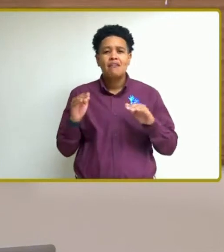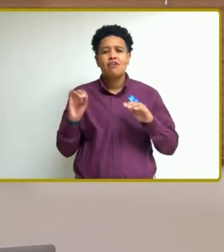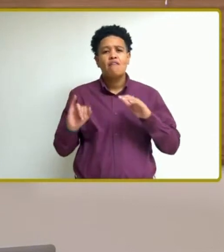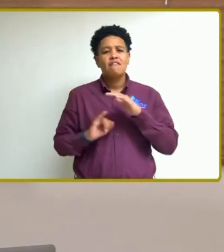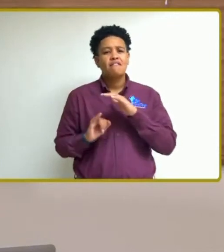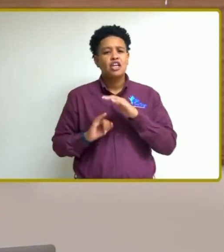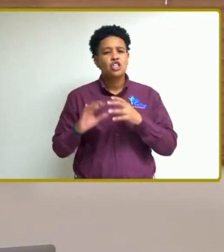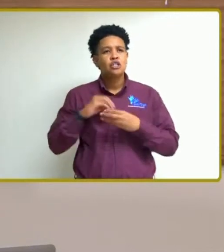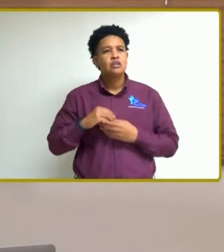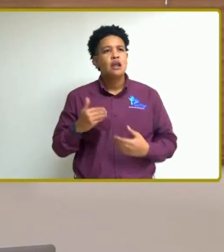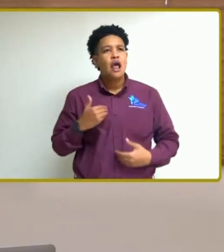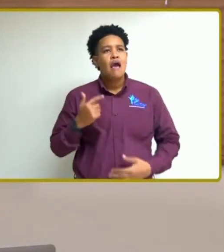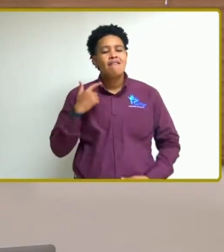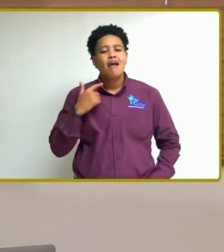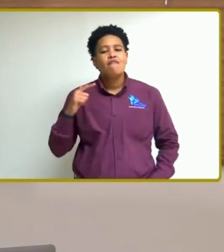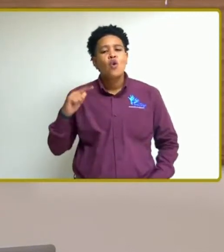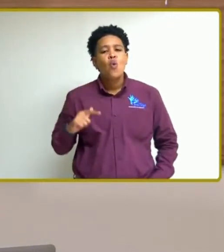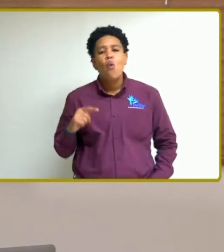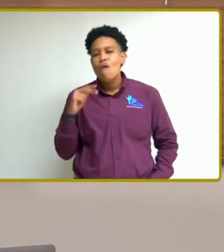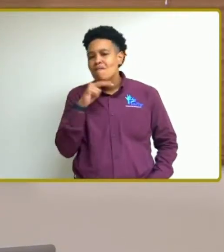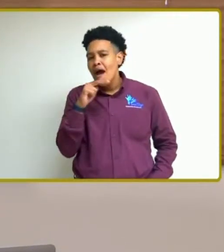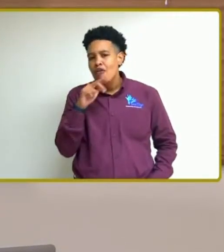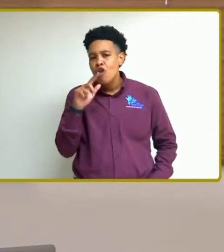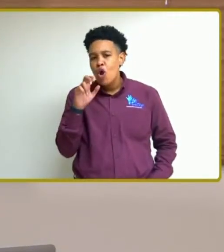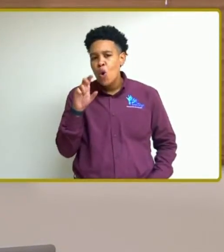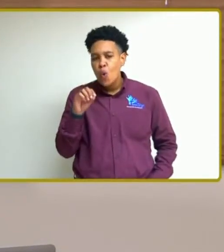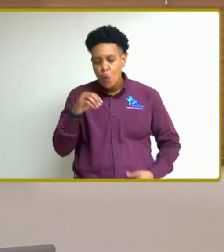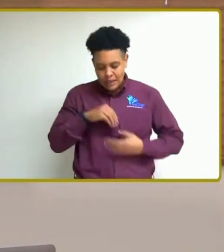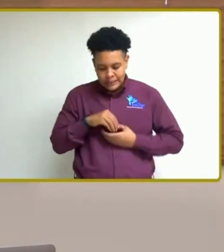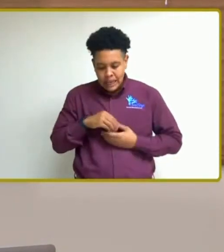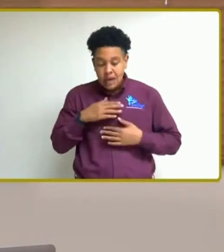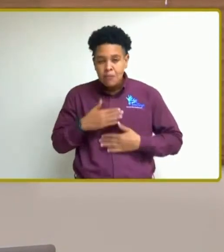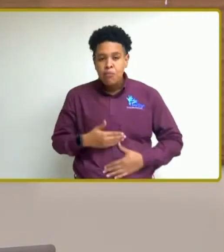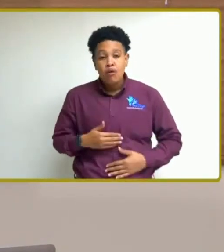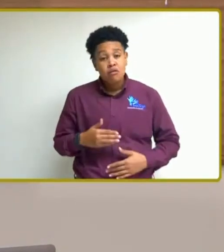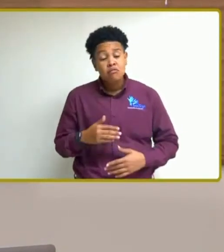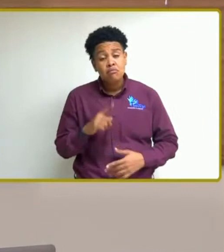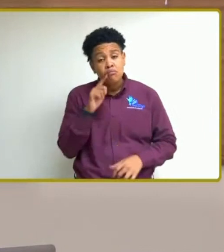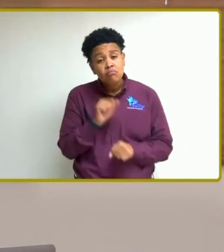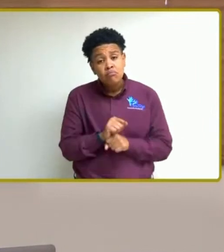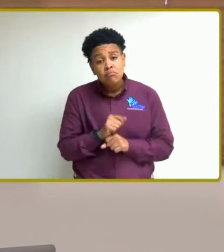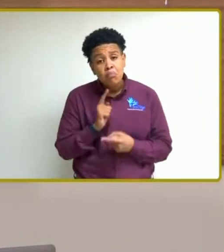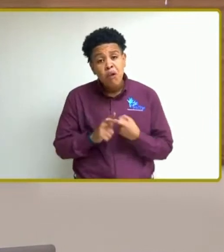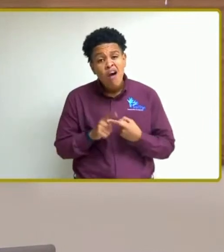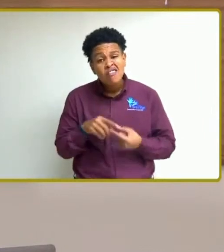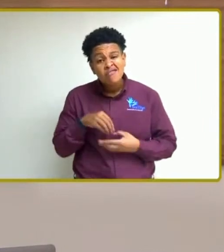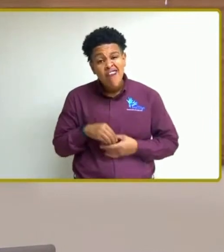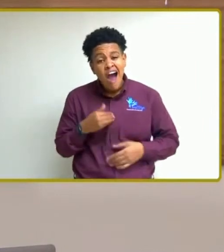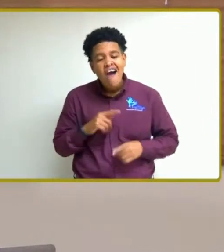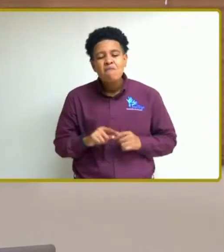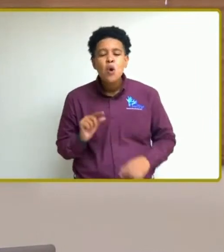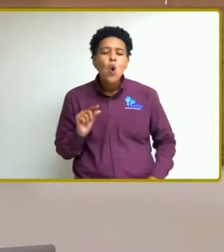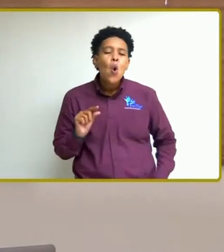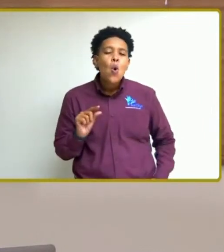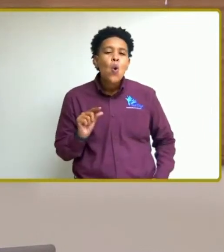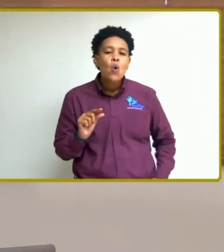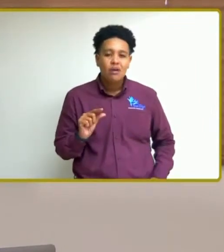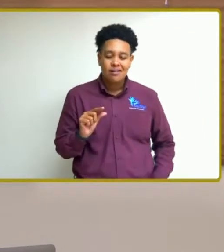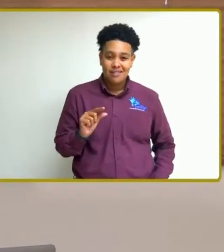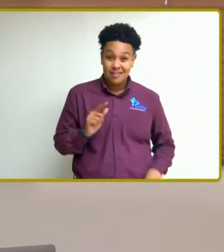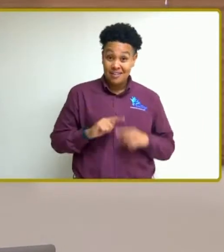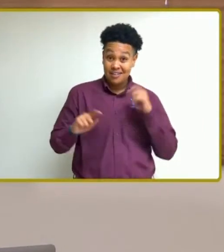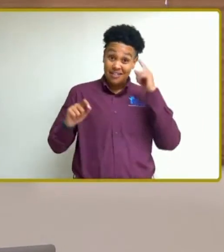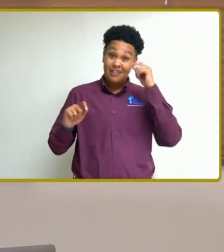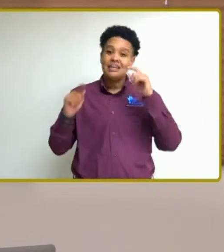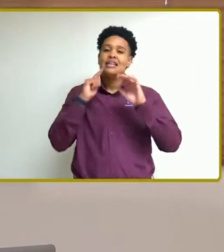infection and have low viral load and may actually be positive. But the negatives are not going